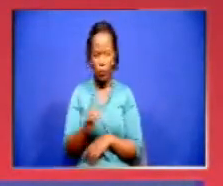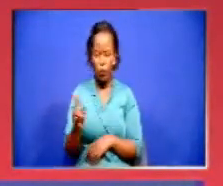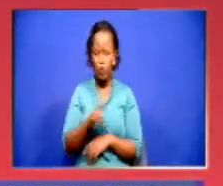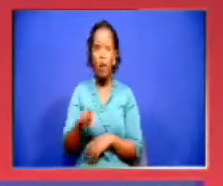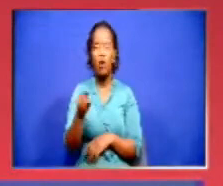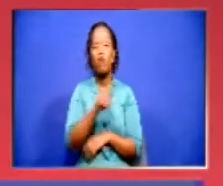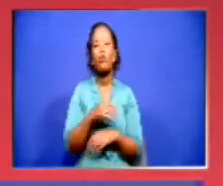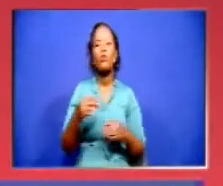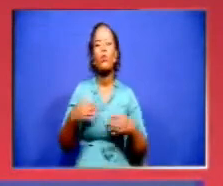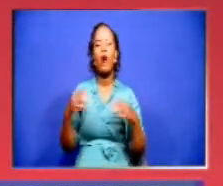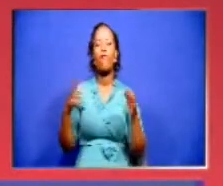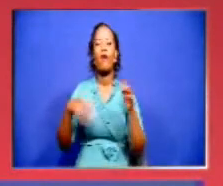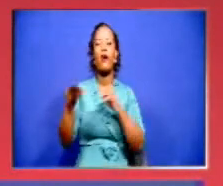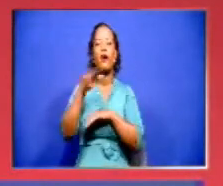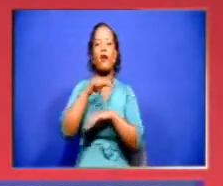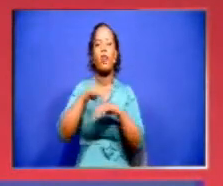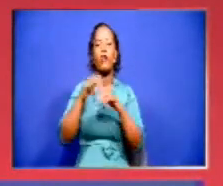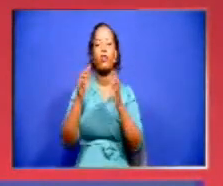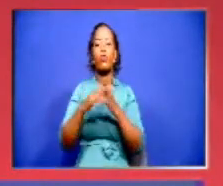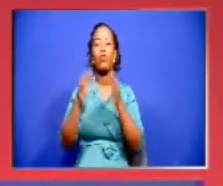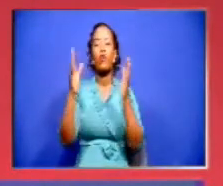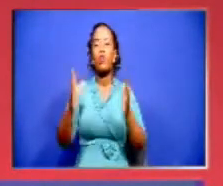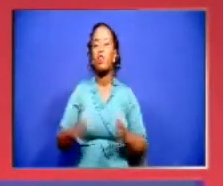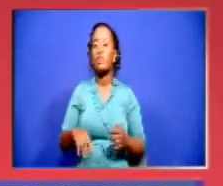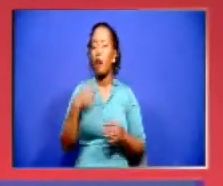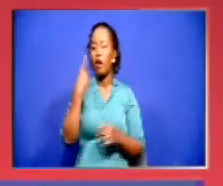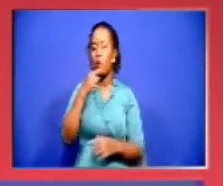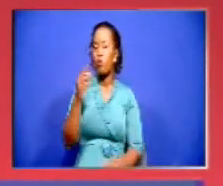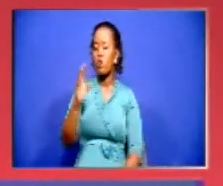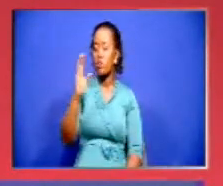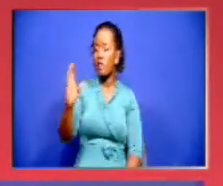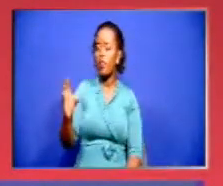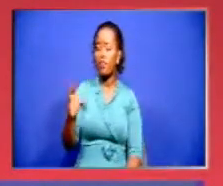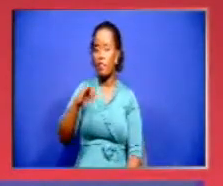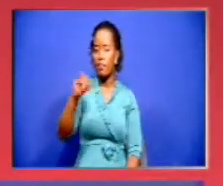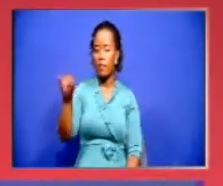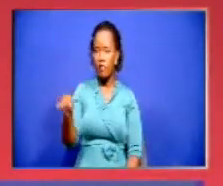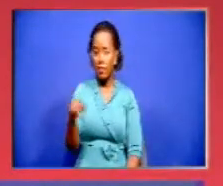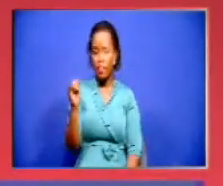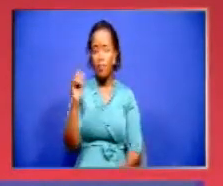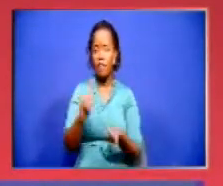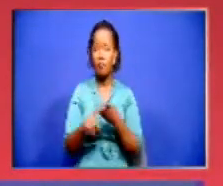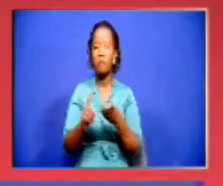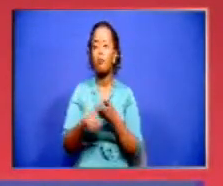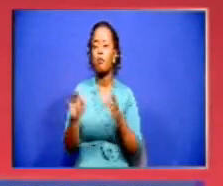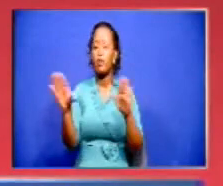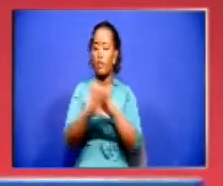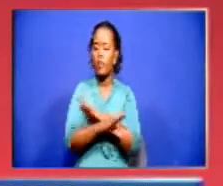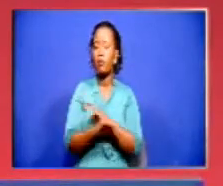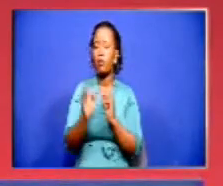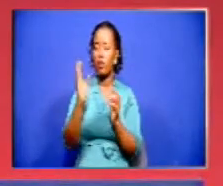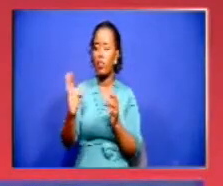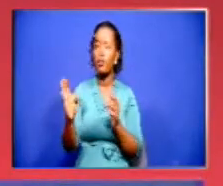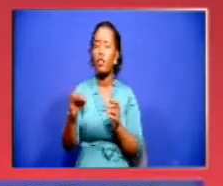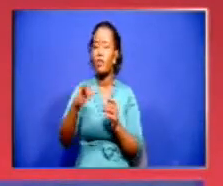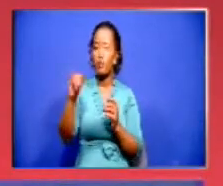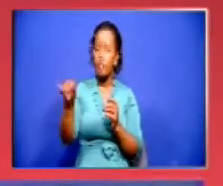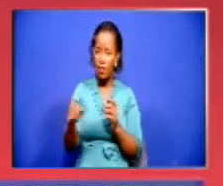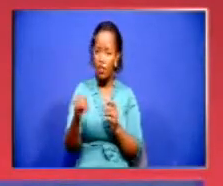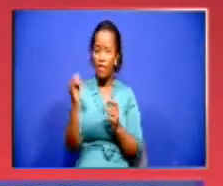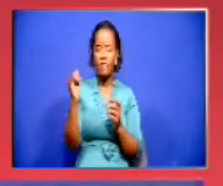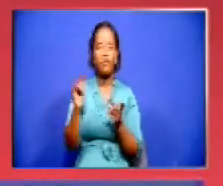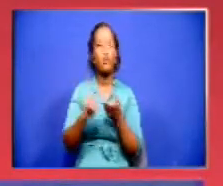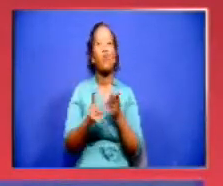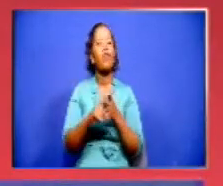our natural leader, the President of the Supreme Court of Kenya, the Deputy President of the Supreme Court of Kenya,